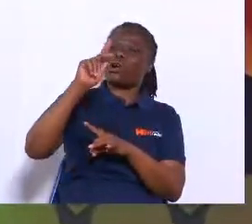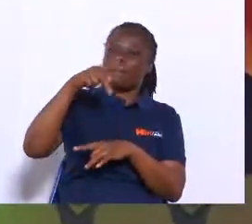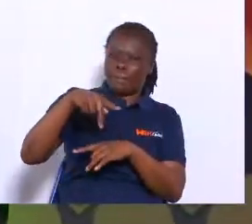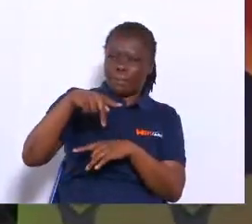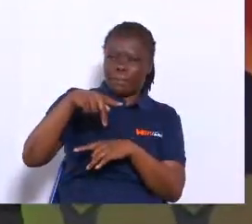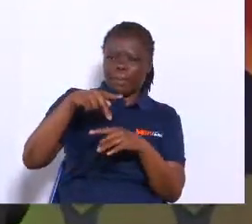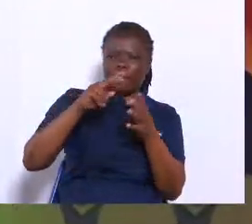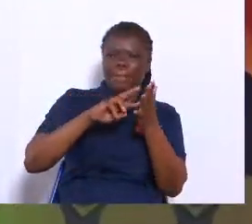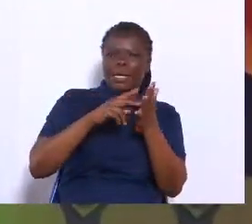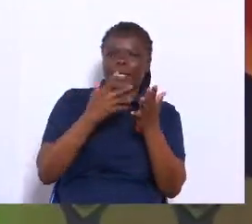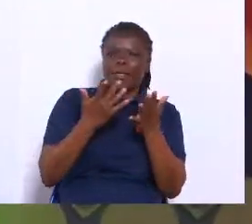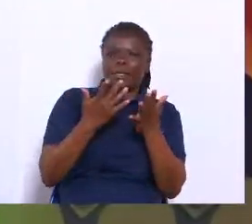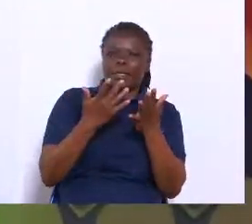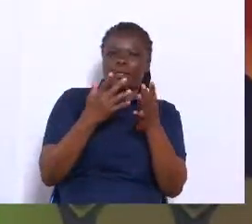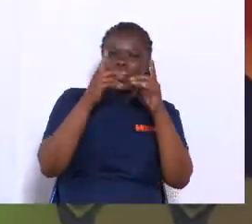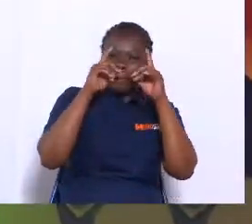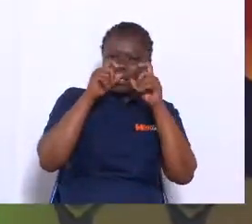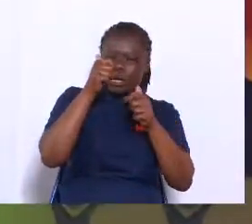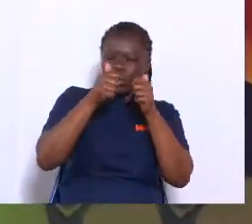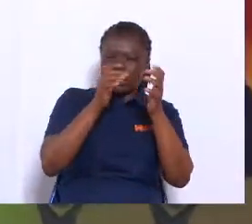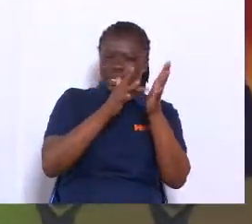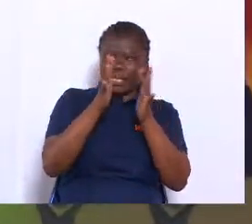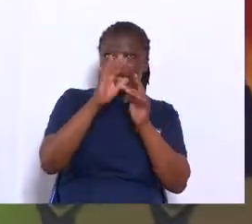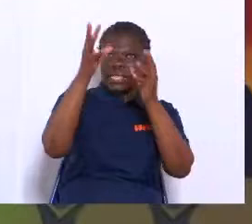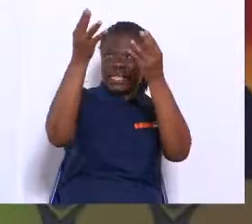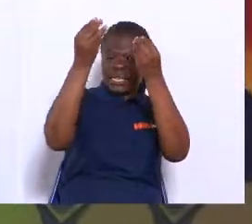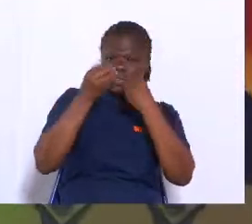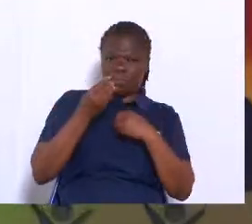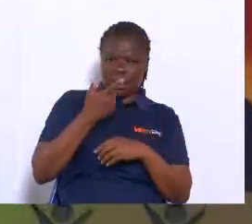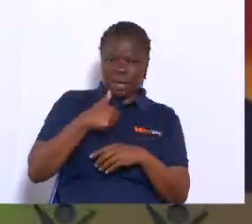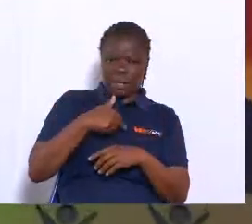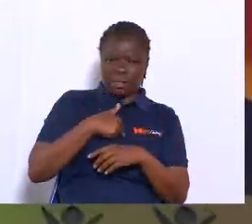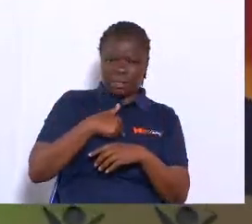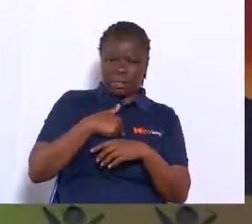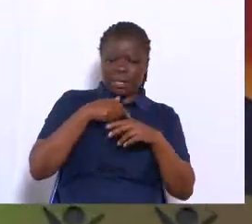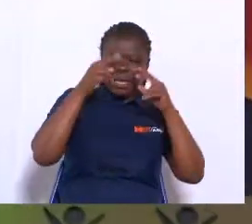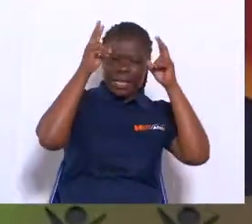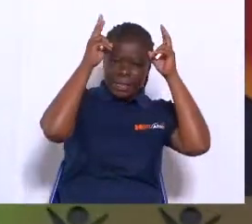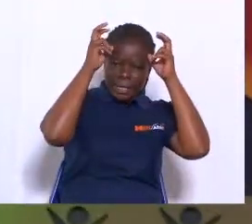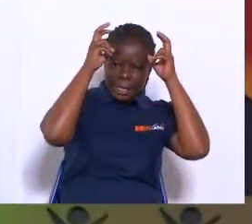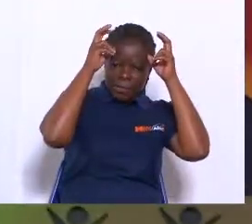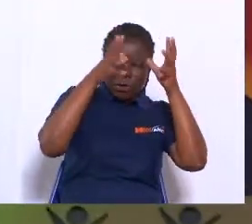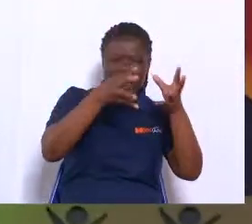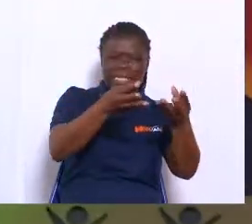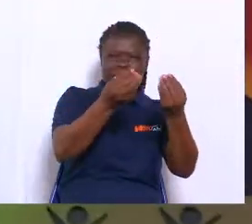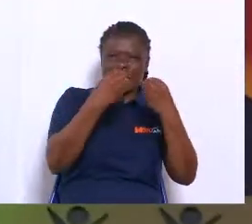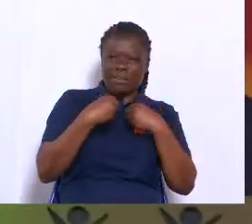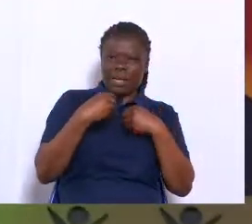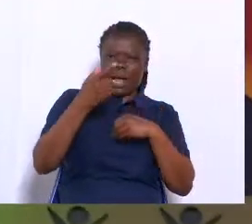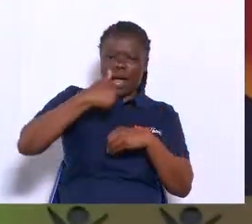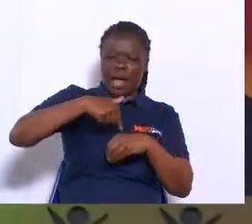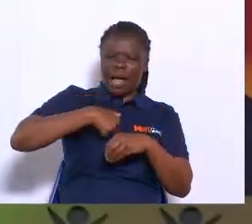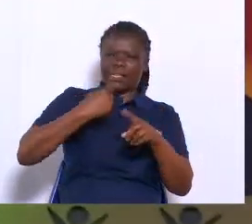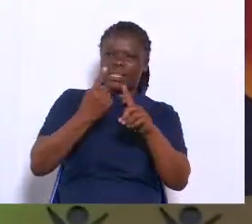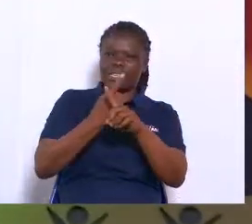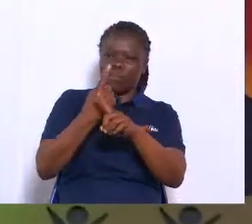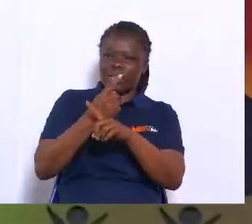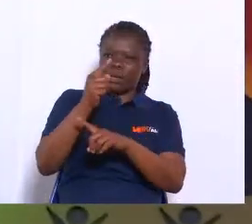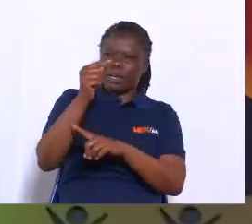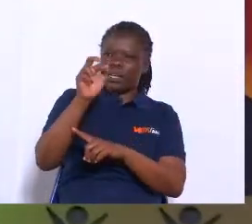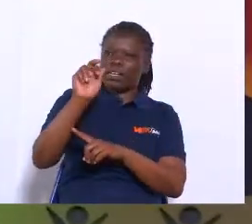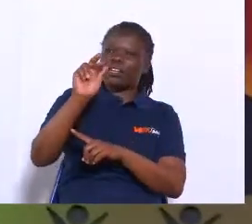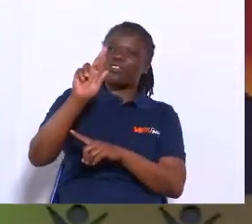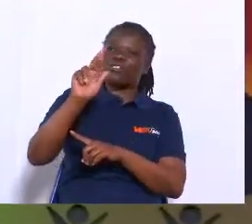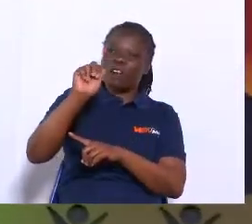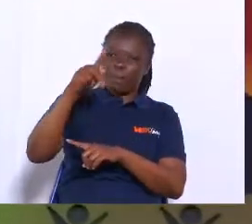is a trap. Now, the picture that Jesus gives is this. The devil is setting traps for you.